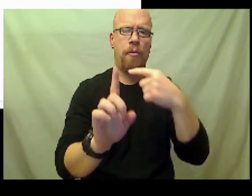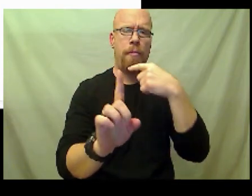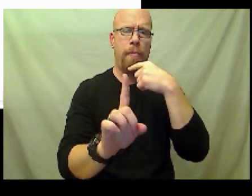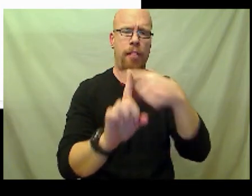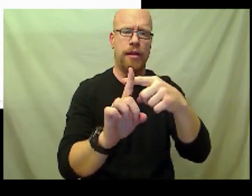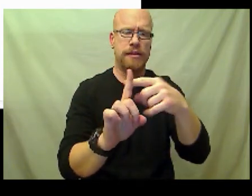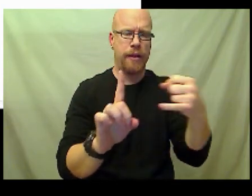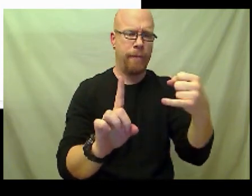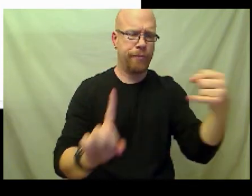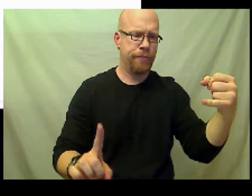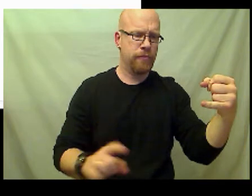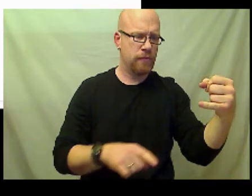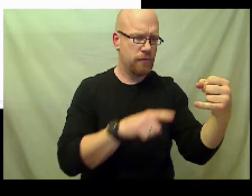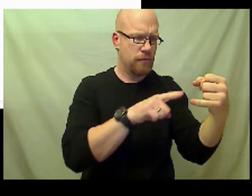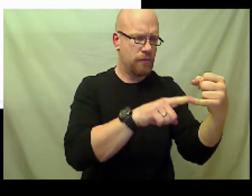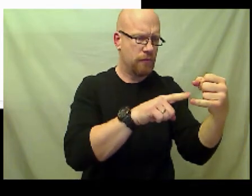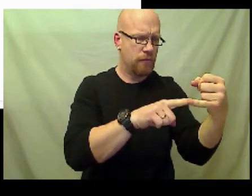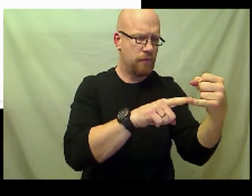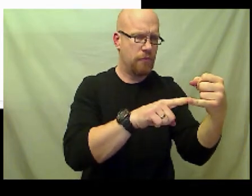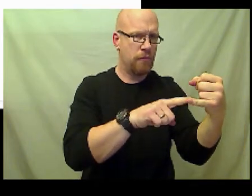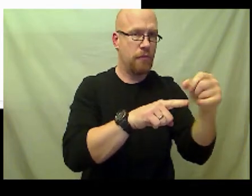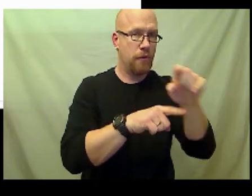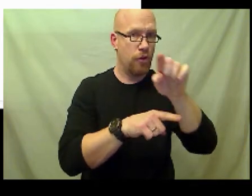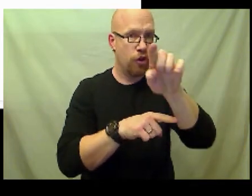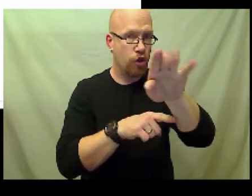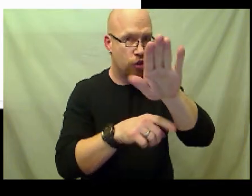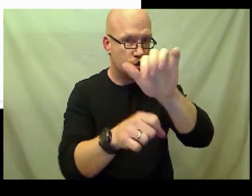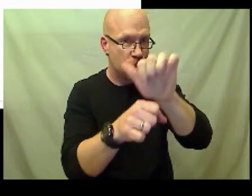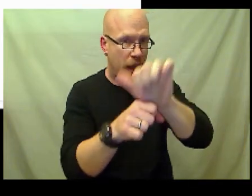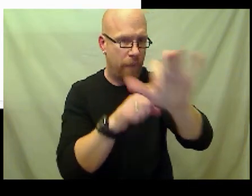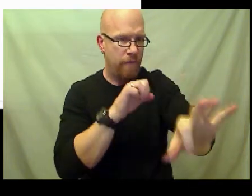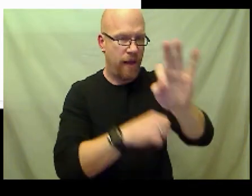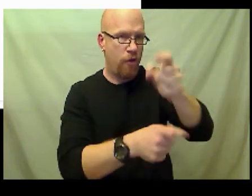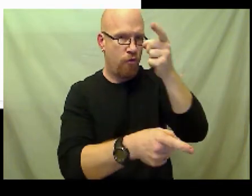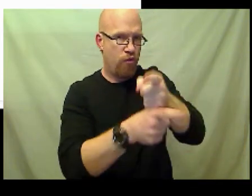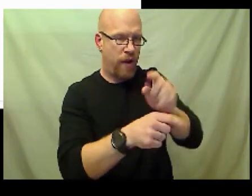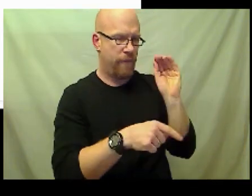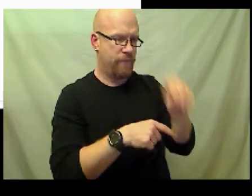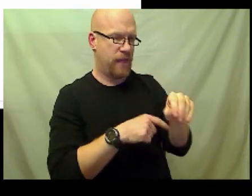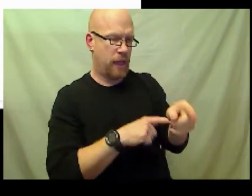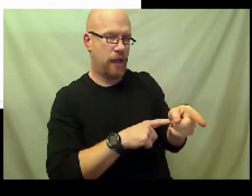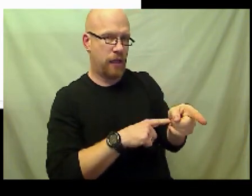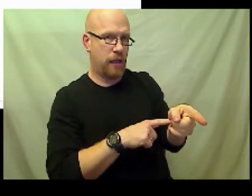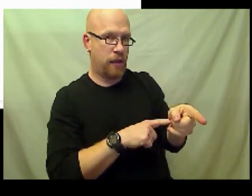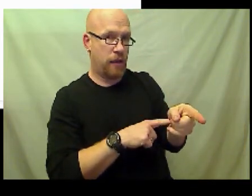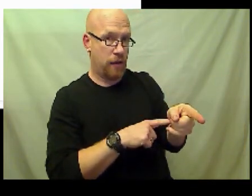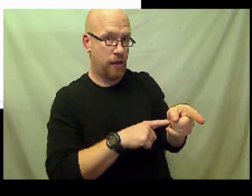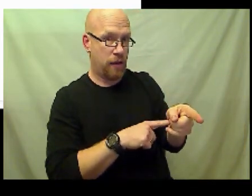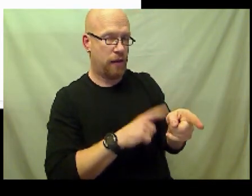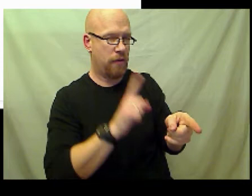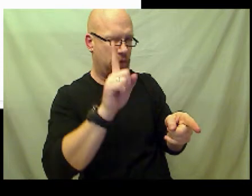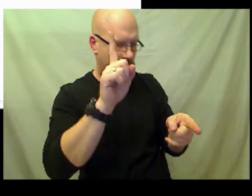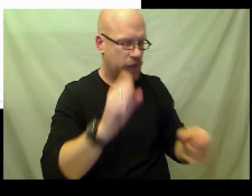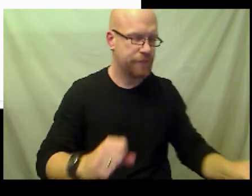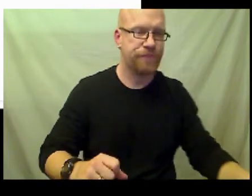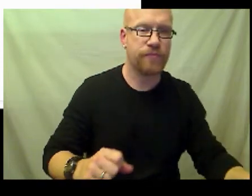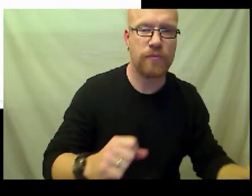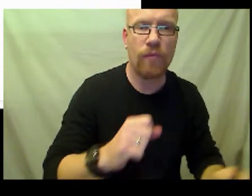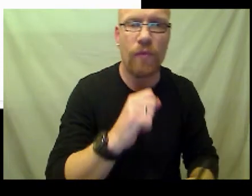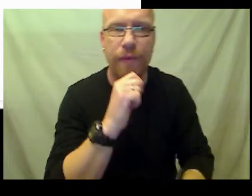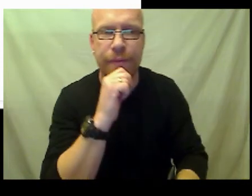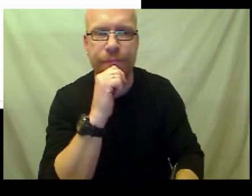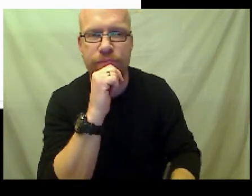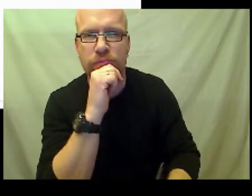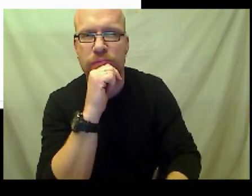x plus a blank spot? Your job is to find the right number that makes this a perfect